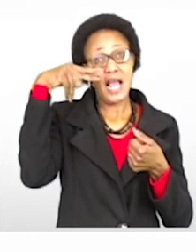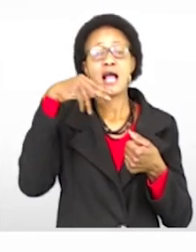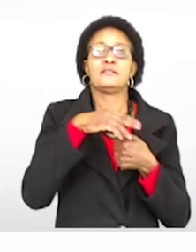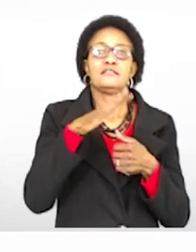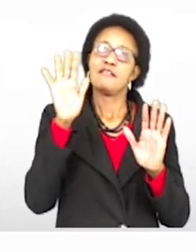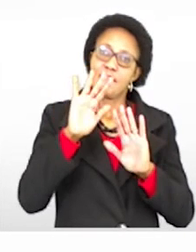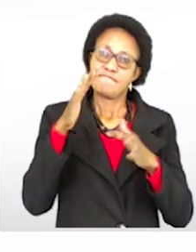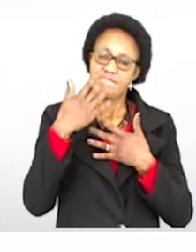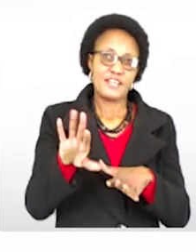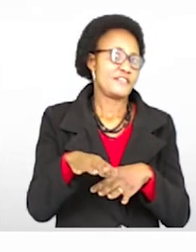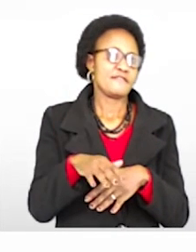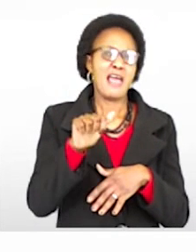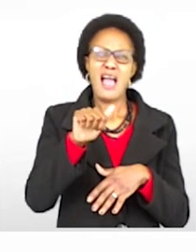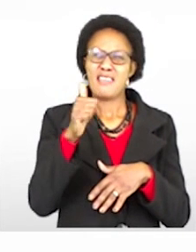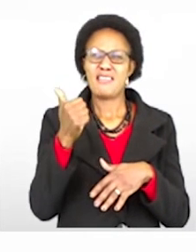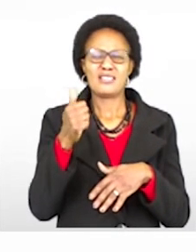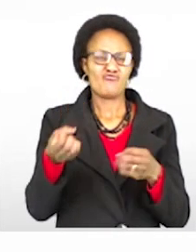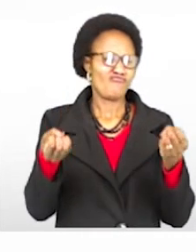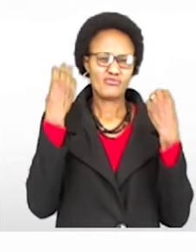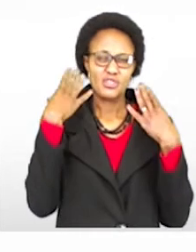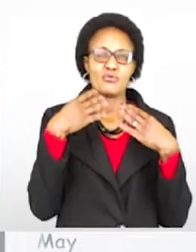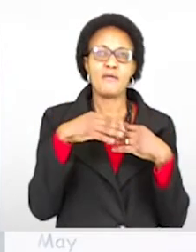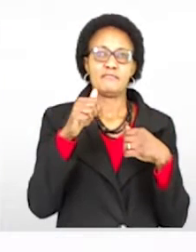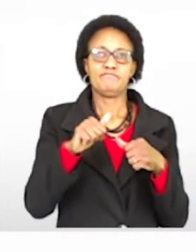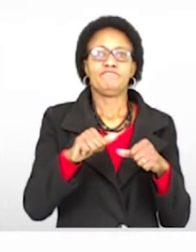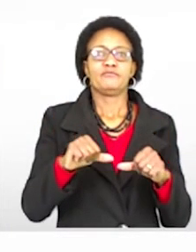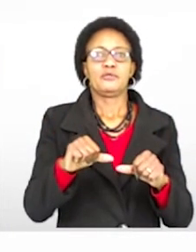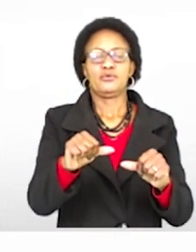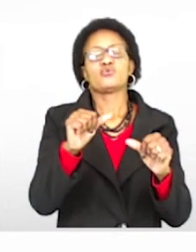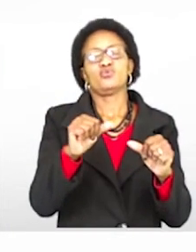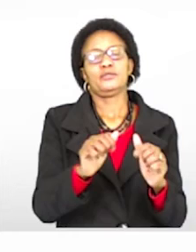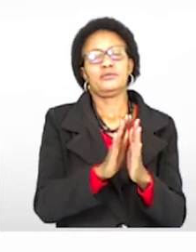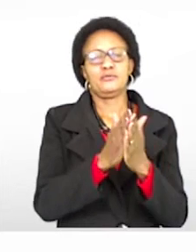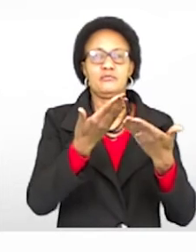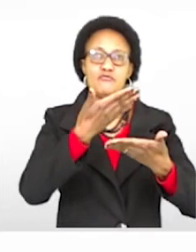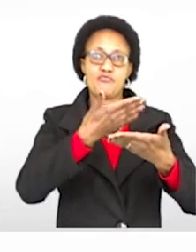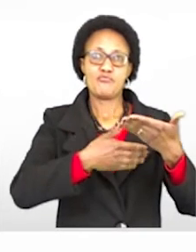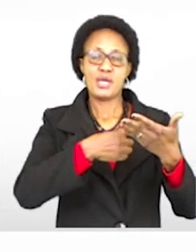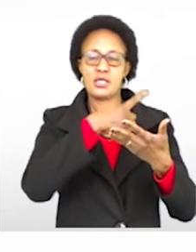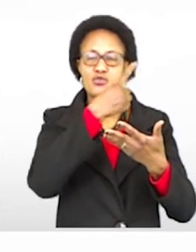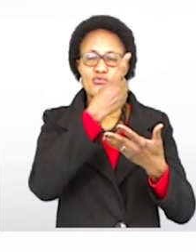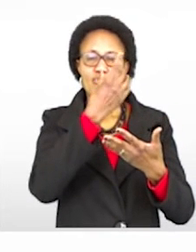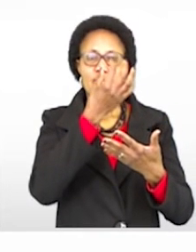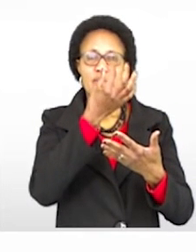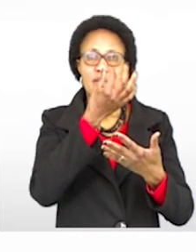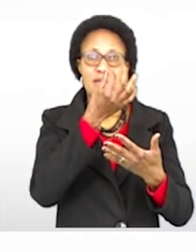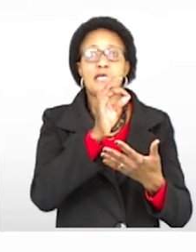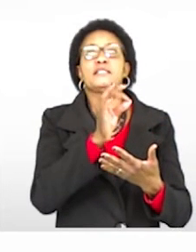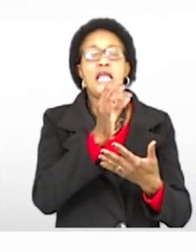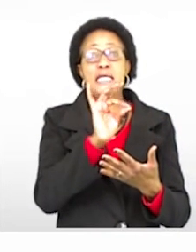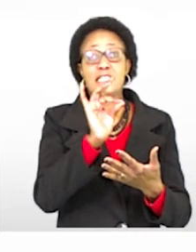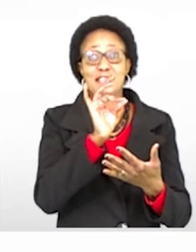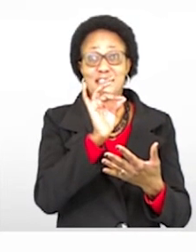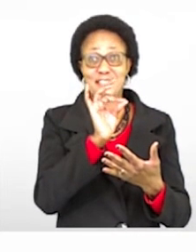star. Let's move on to the next exercise. For our next exercise on page